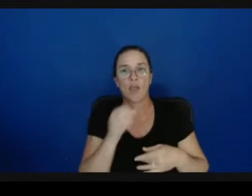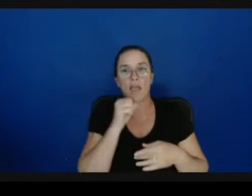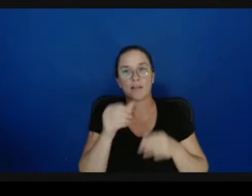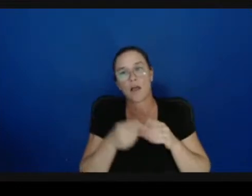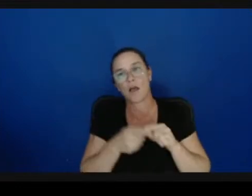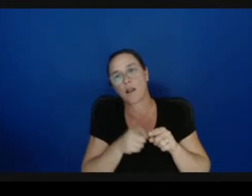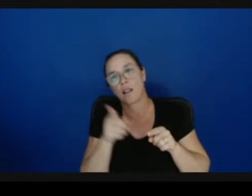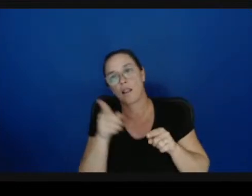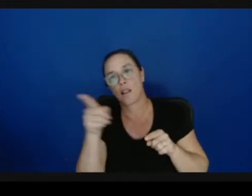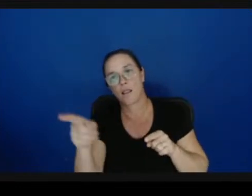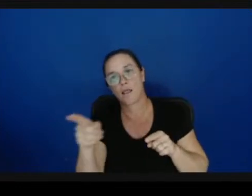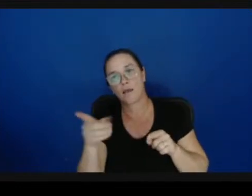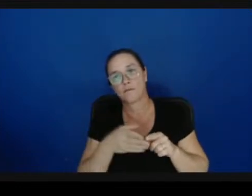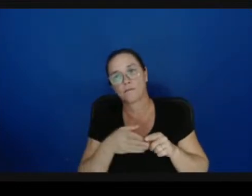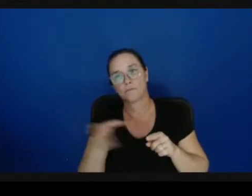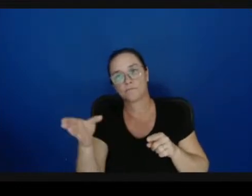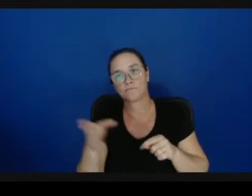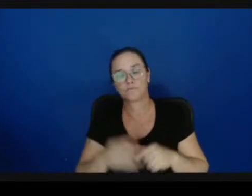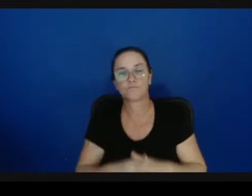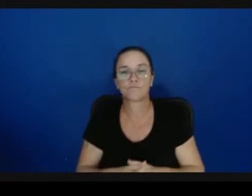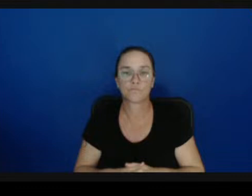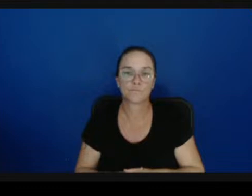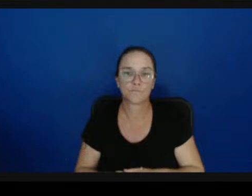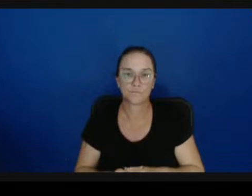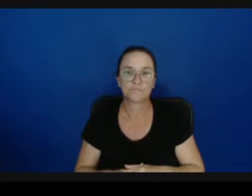further down the rift, in fact.